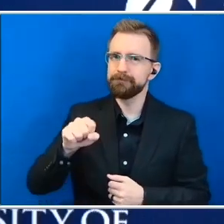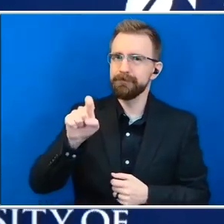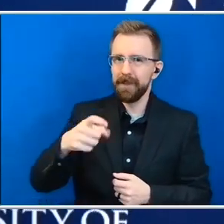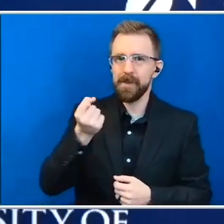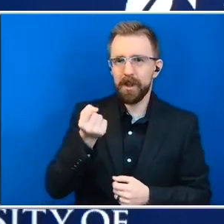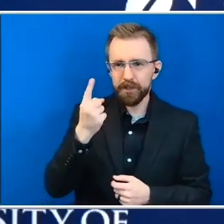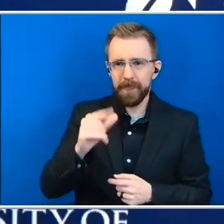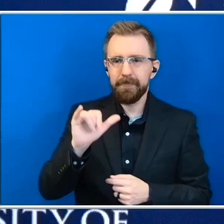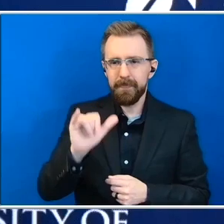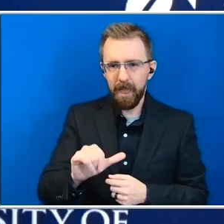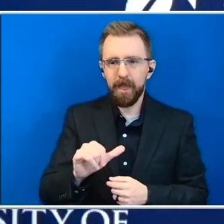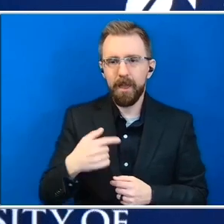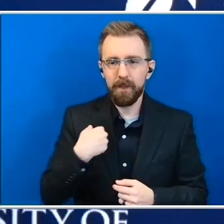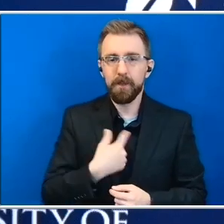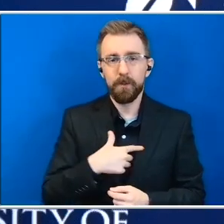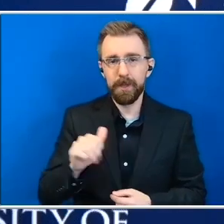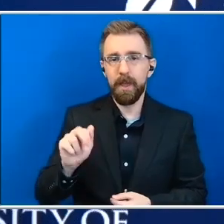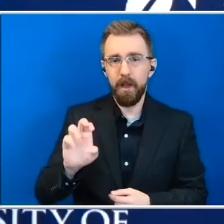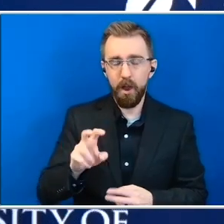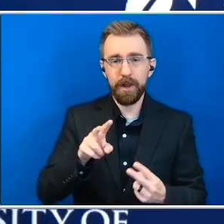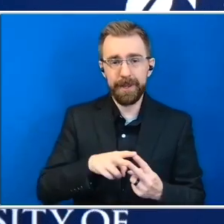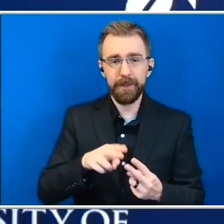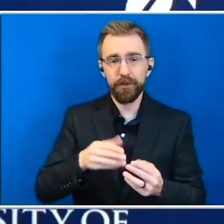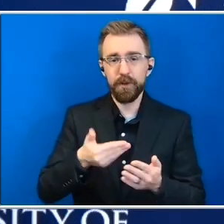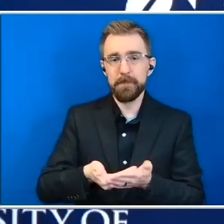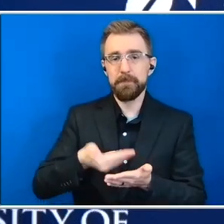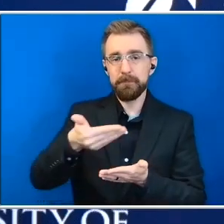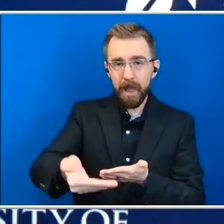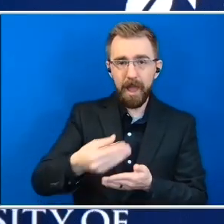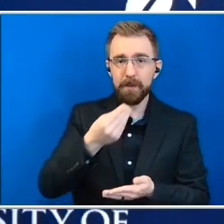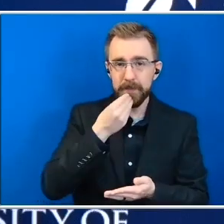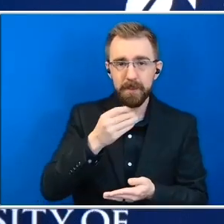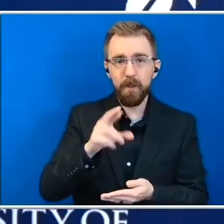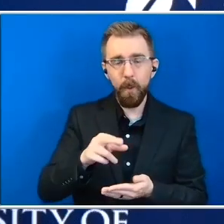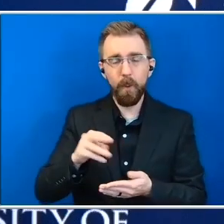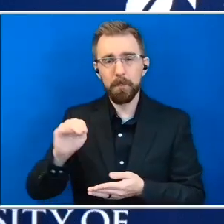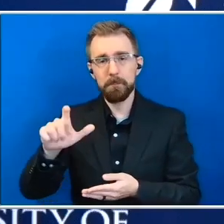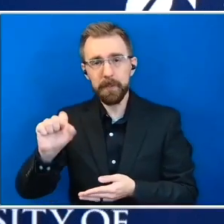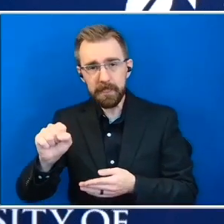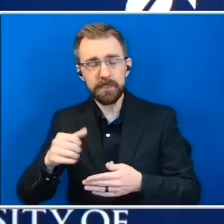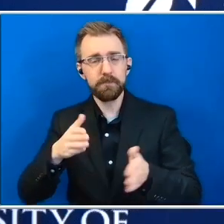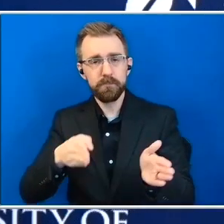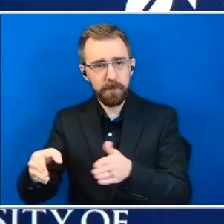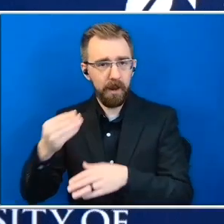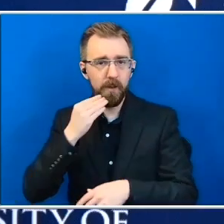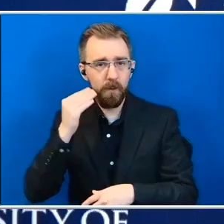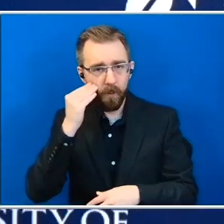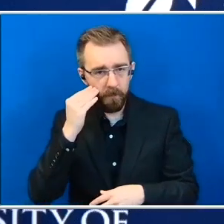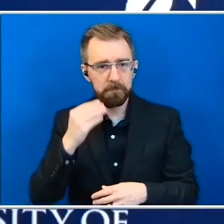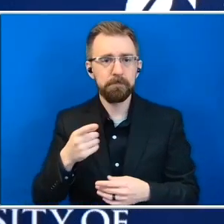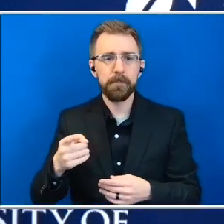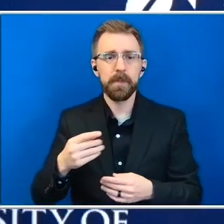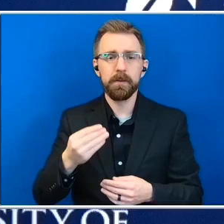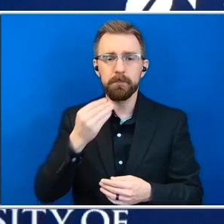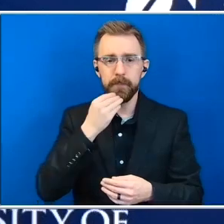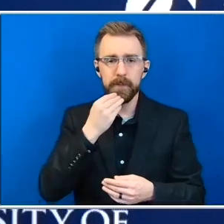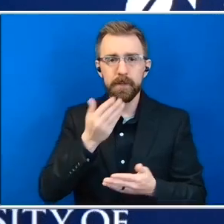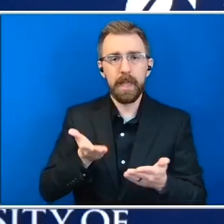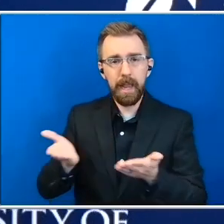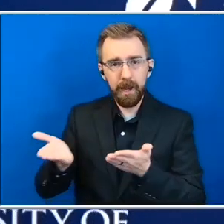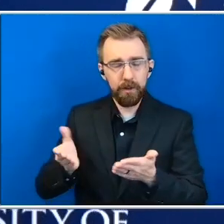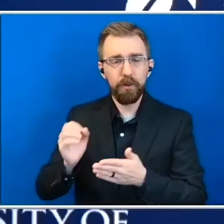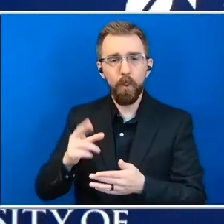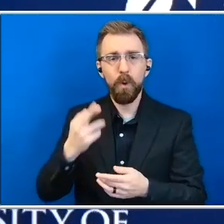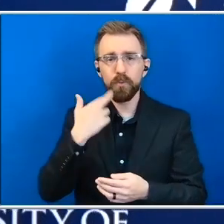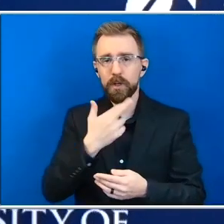we are either buying meals or buying food and preparing meals at home, either getting meals catered or from the restaurants. We need